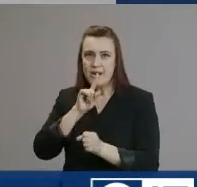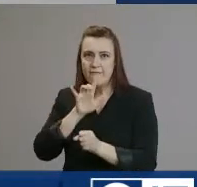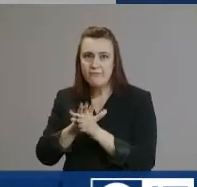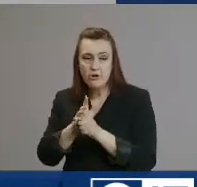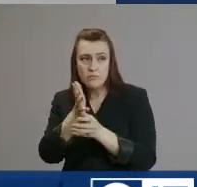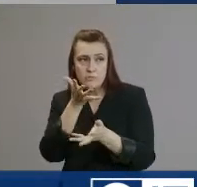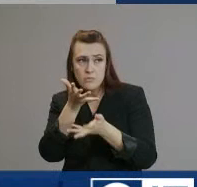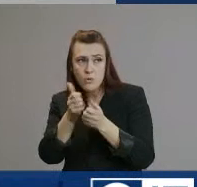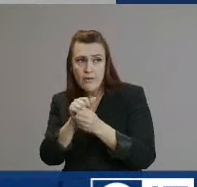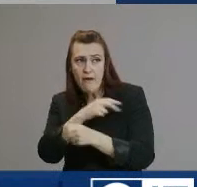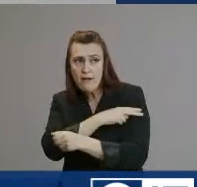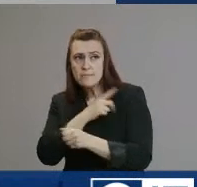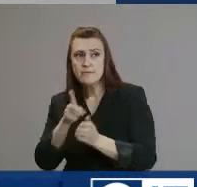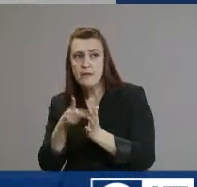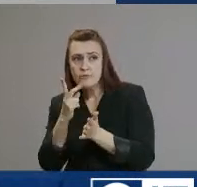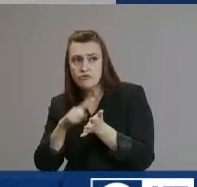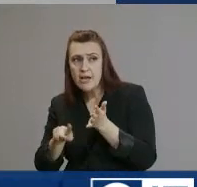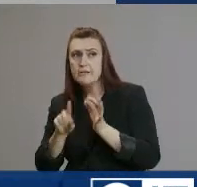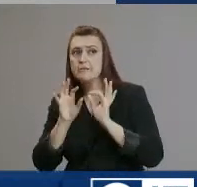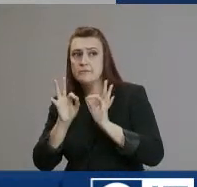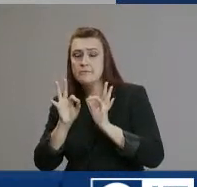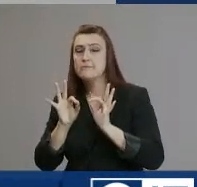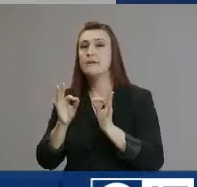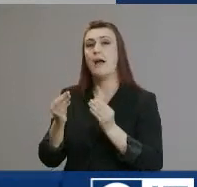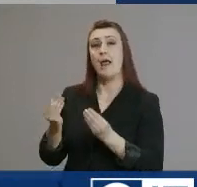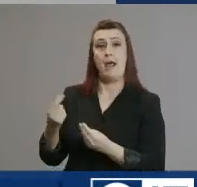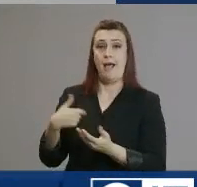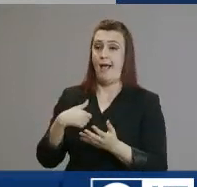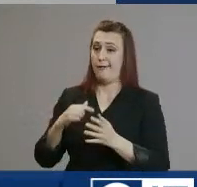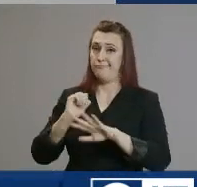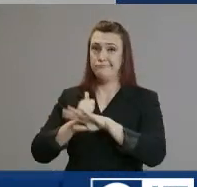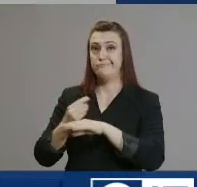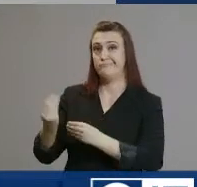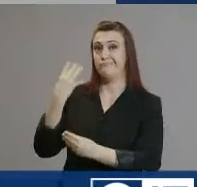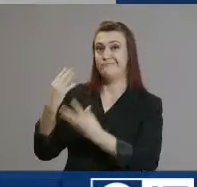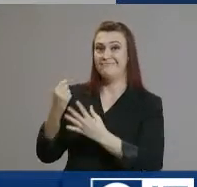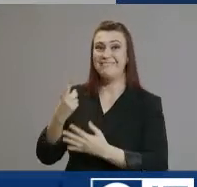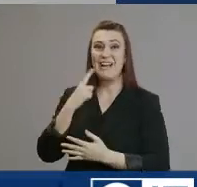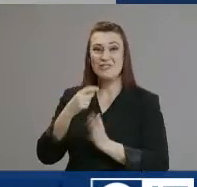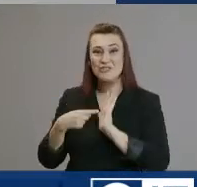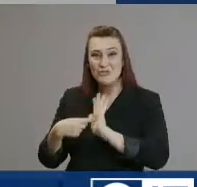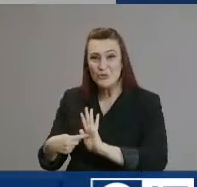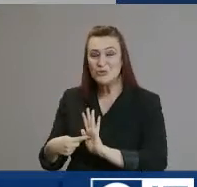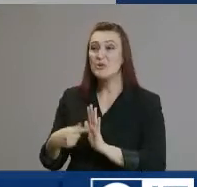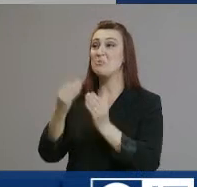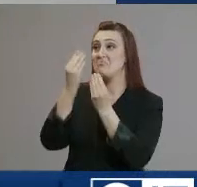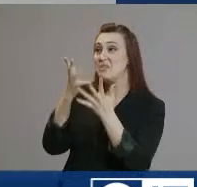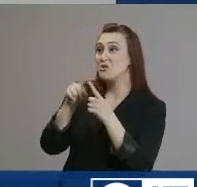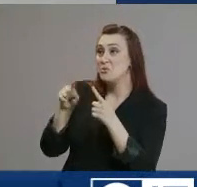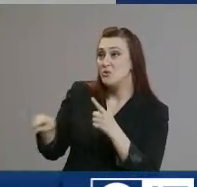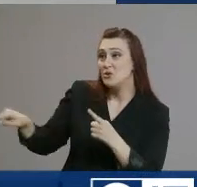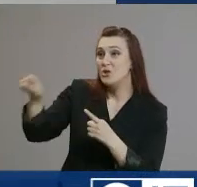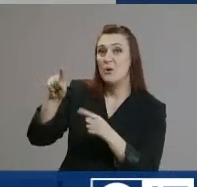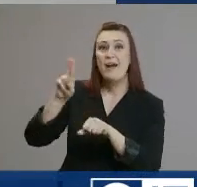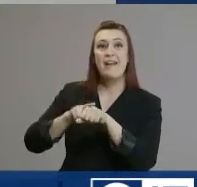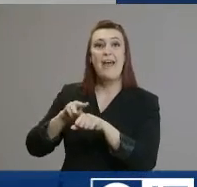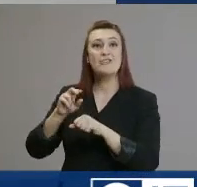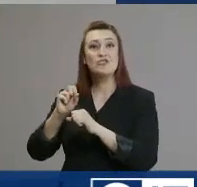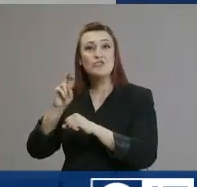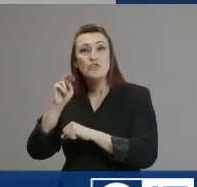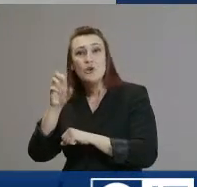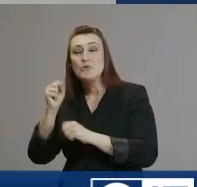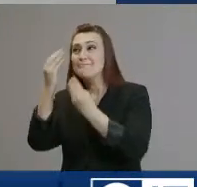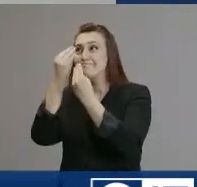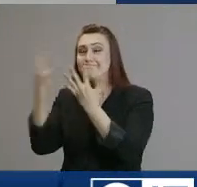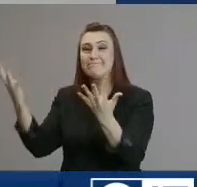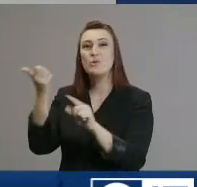we've communicated them to all of you and your media outlets, along as the national, as well as the national news, so